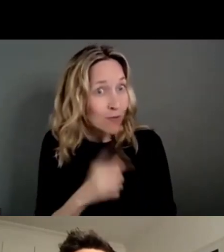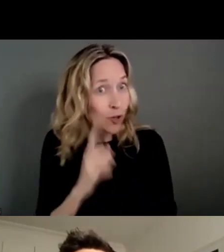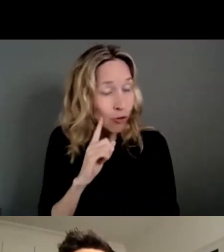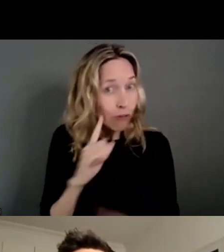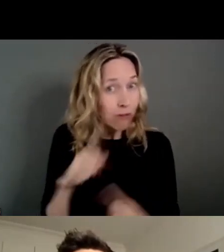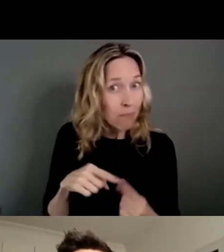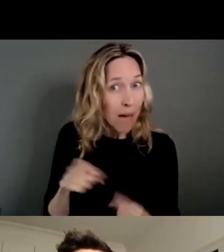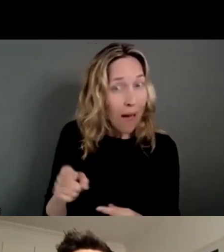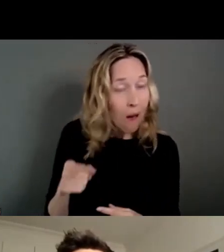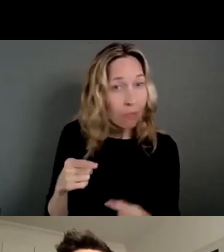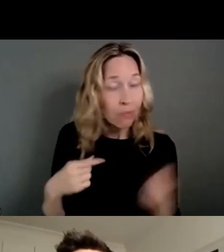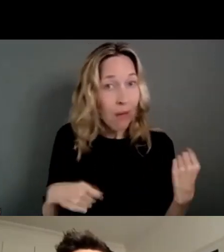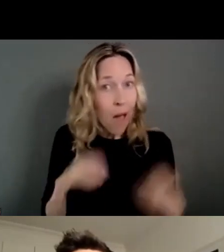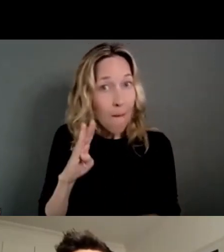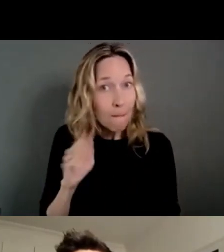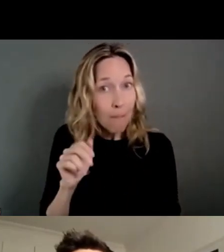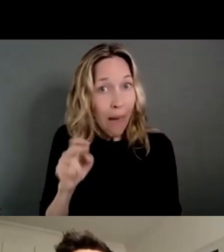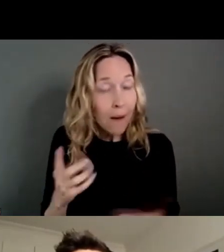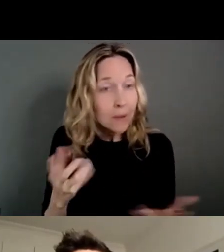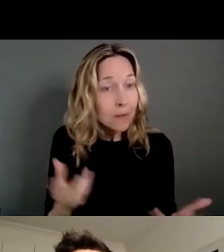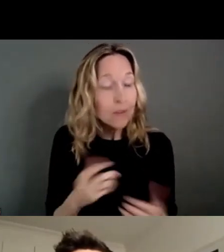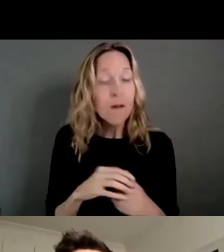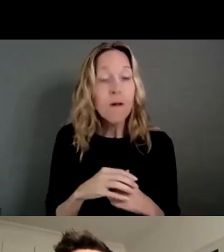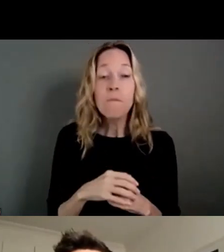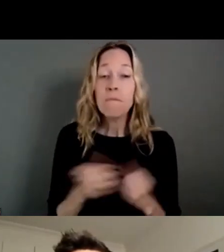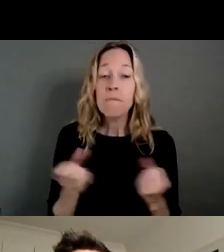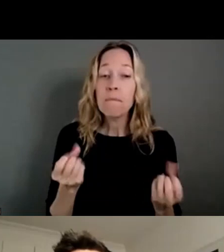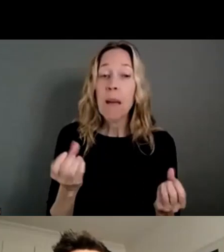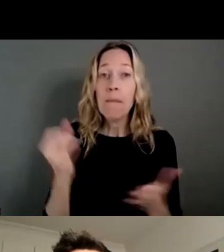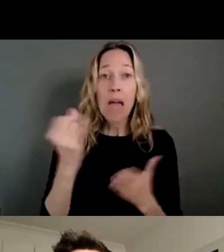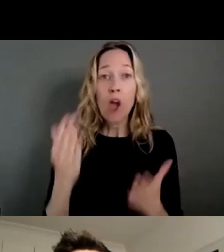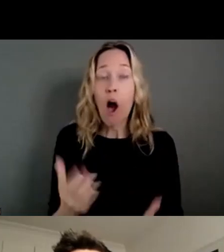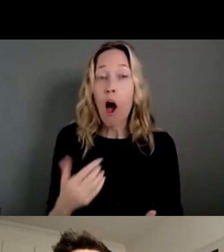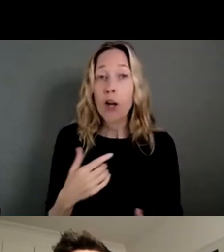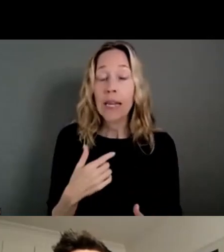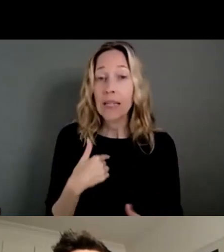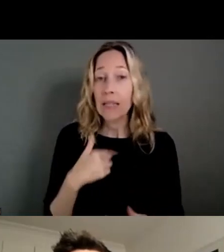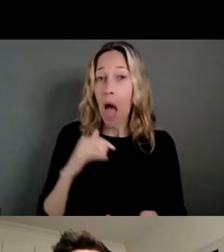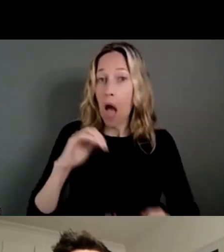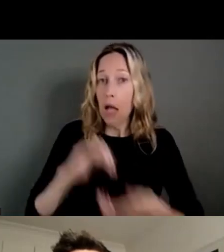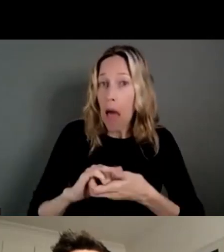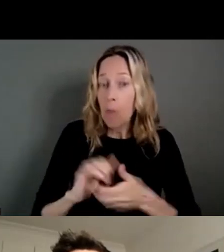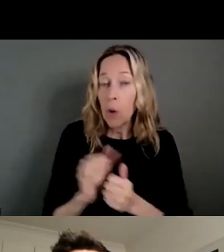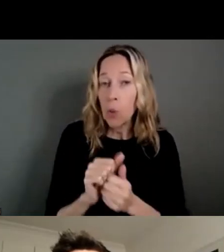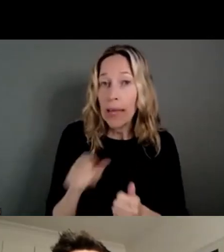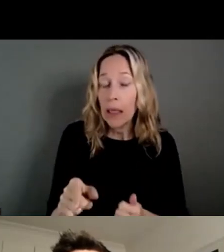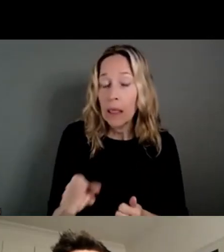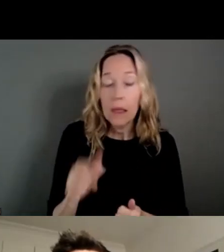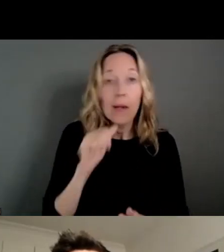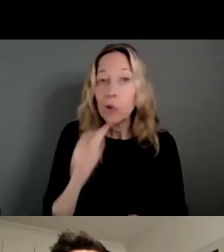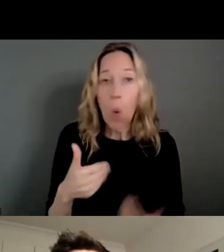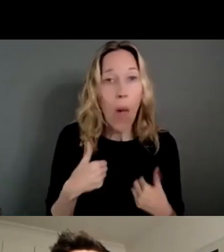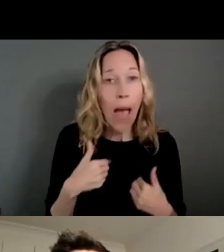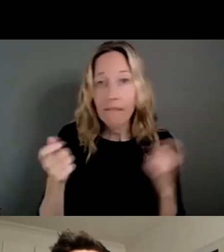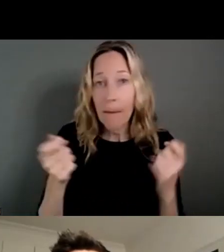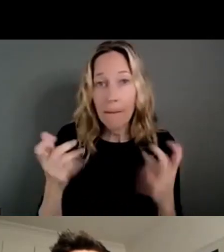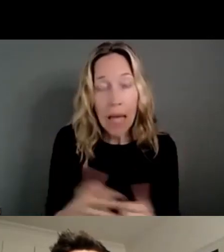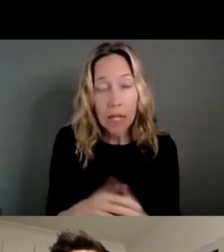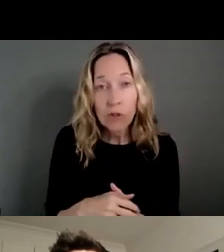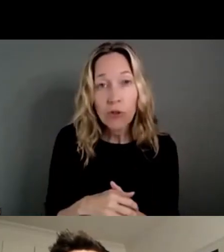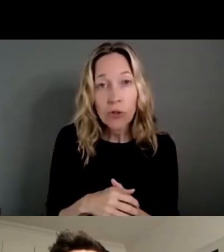don't necessarily, a lot of artists that I work with don't have managers, but, you know, I'm looking for